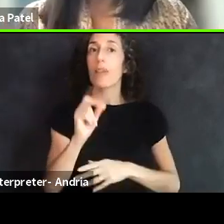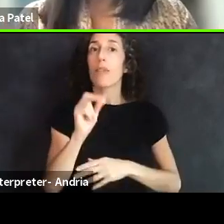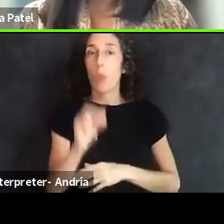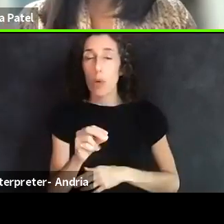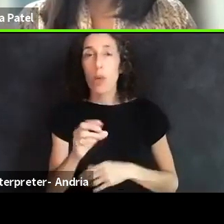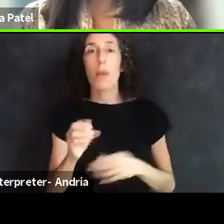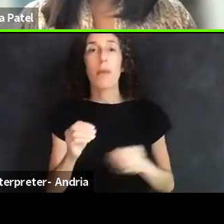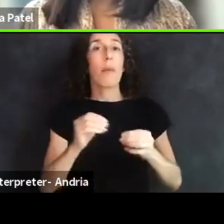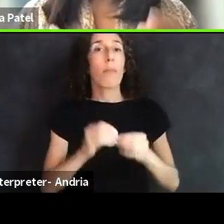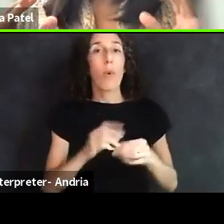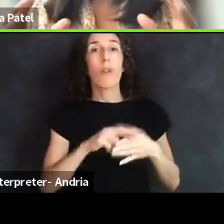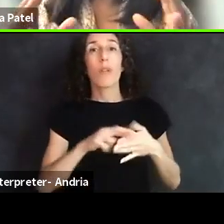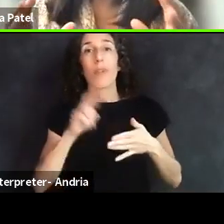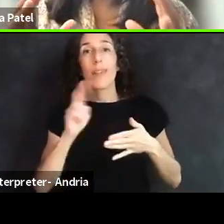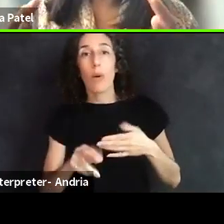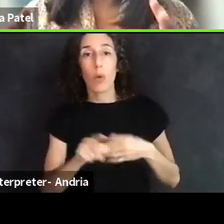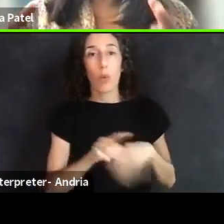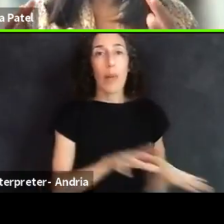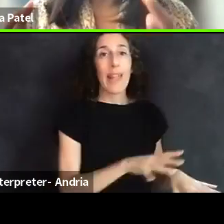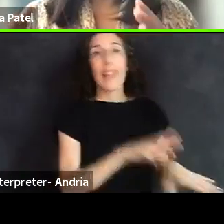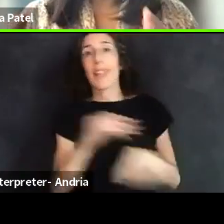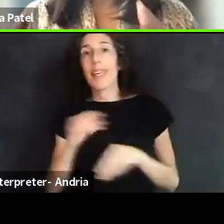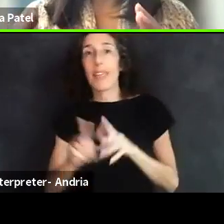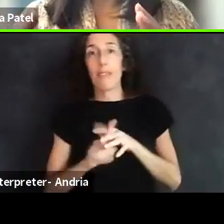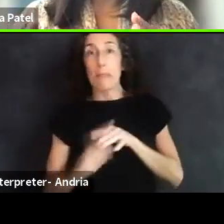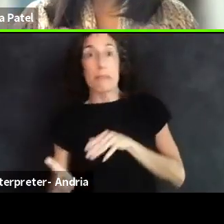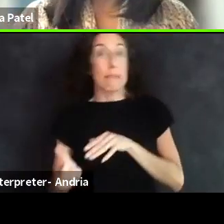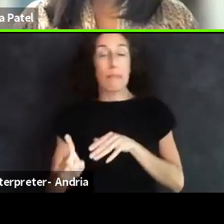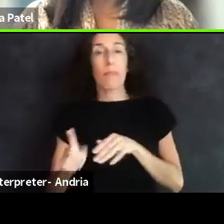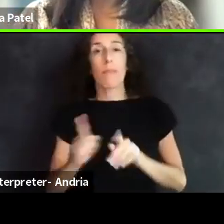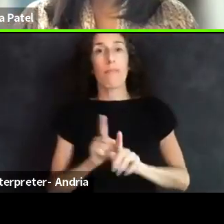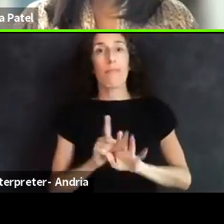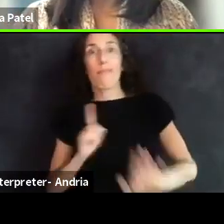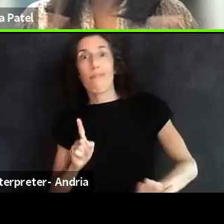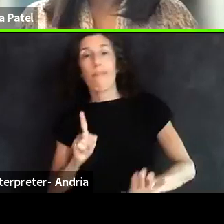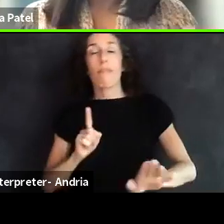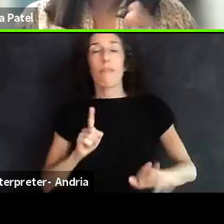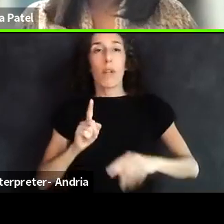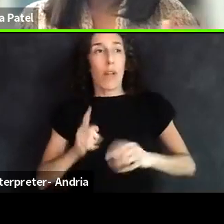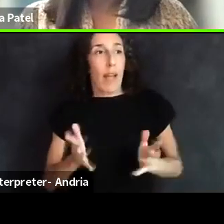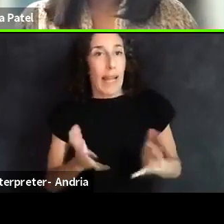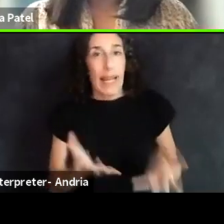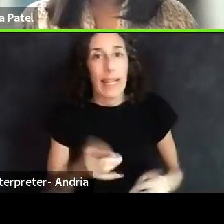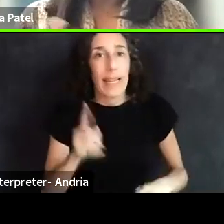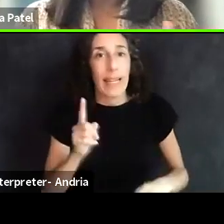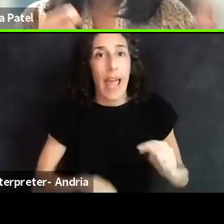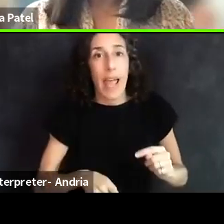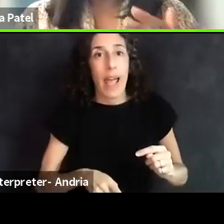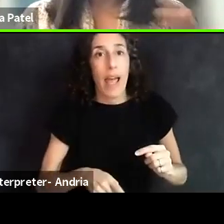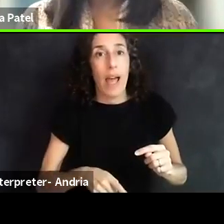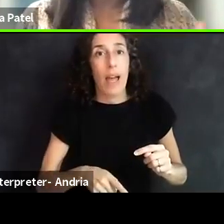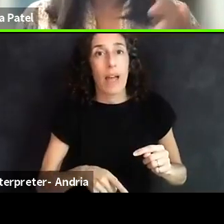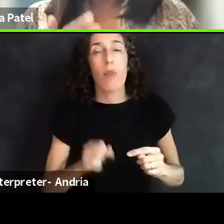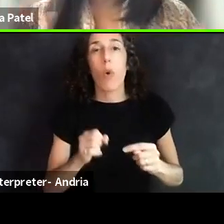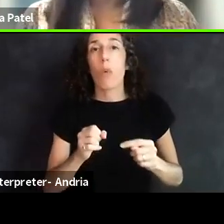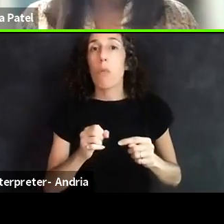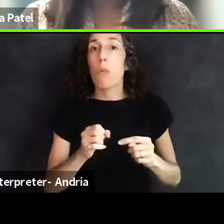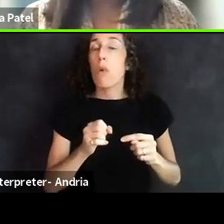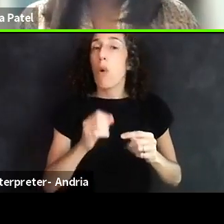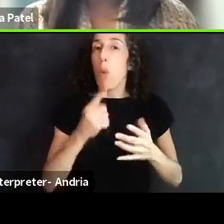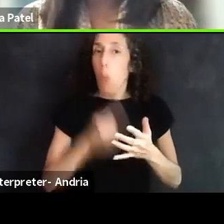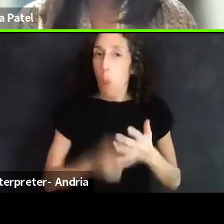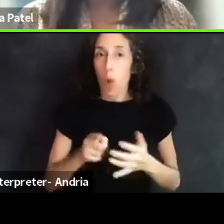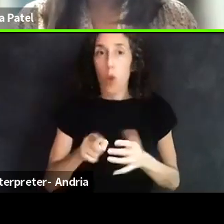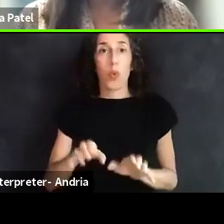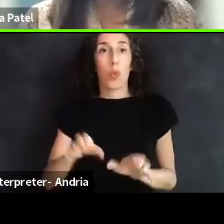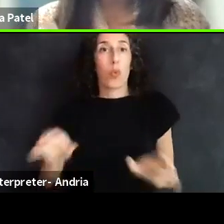in the situation. But really the compulsion piece of this is really the distinguishing factor in terms of a diagnosis and a